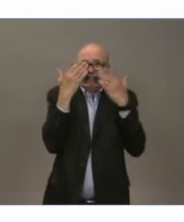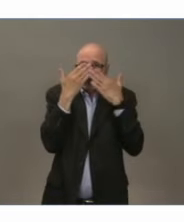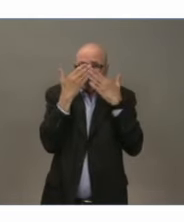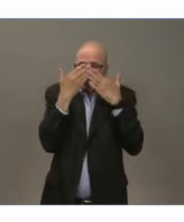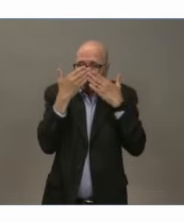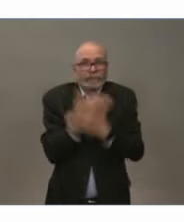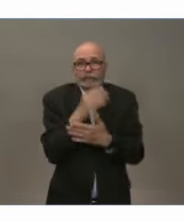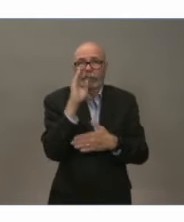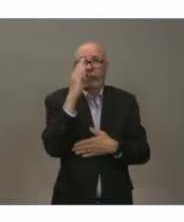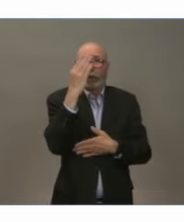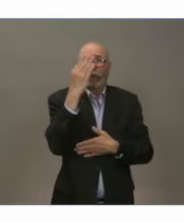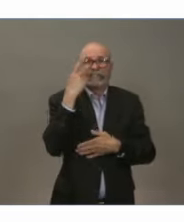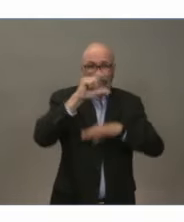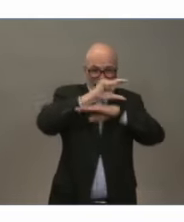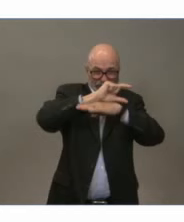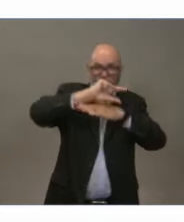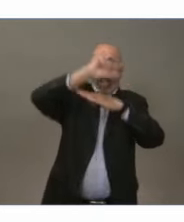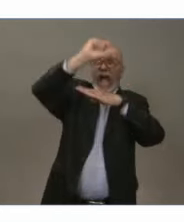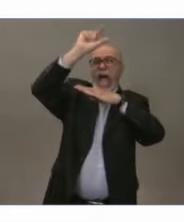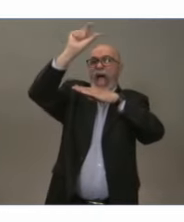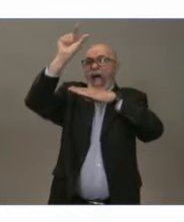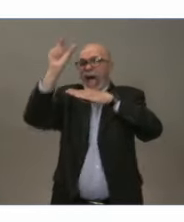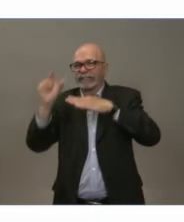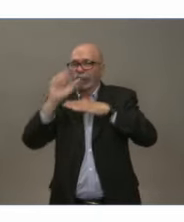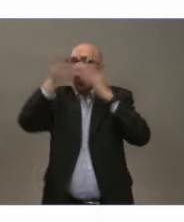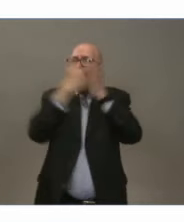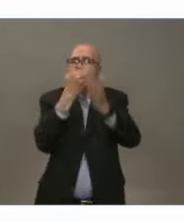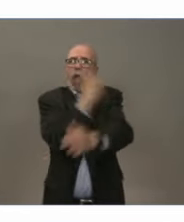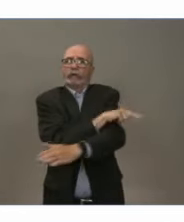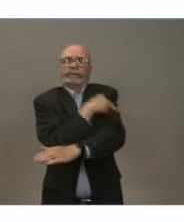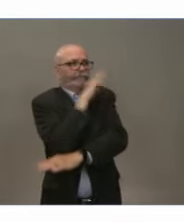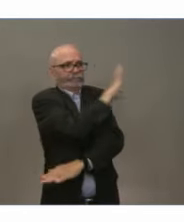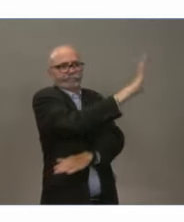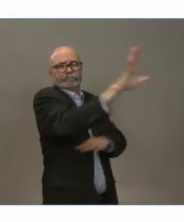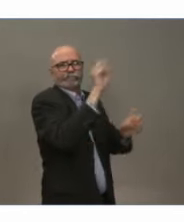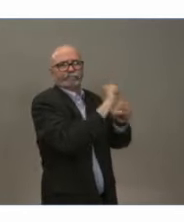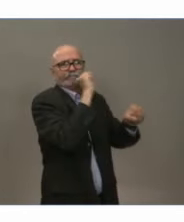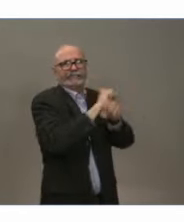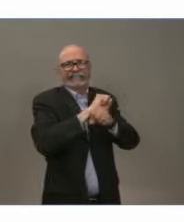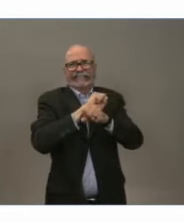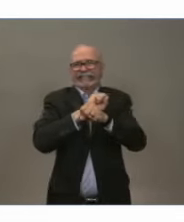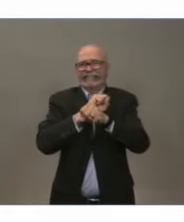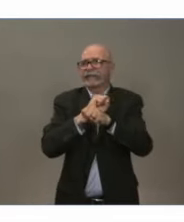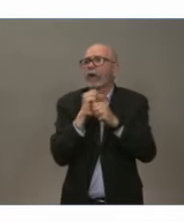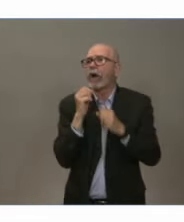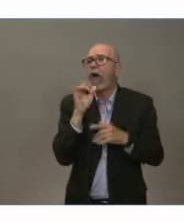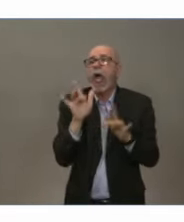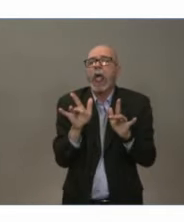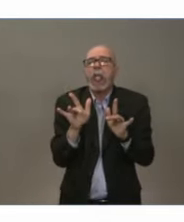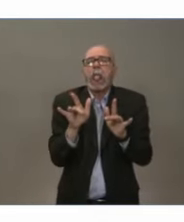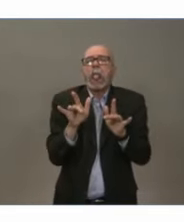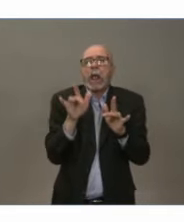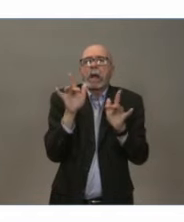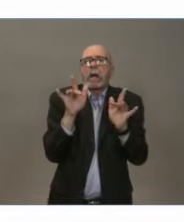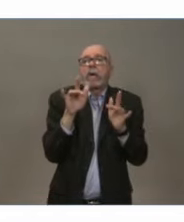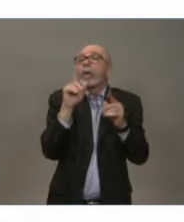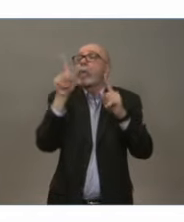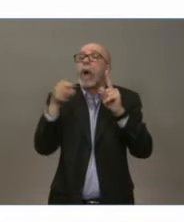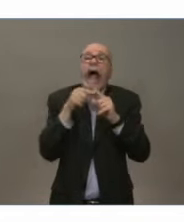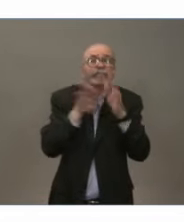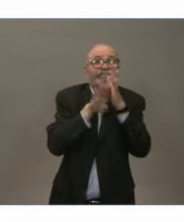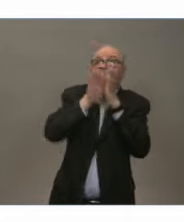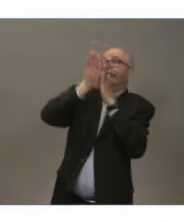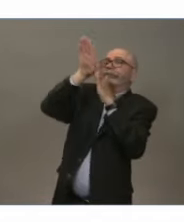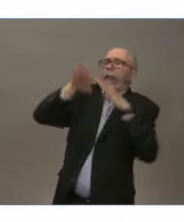there, and we haven't given it a date because it's hard to really truly estimate that date. But at a peak,